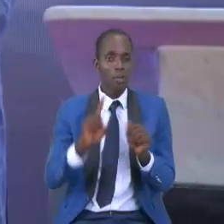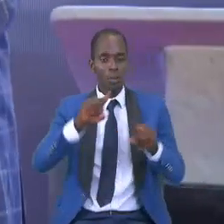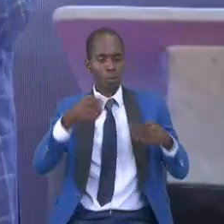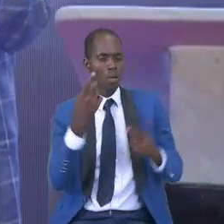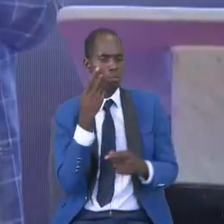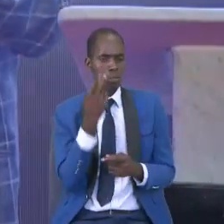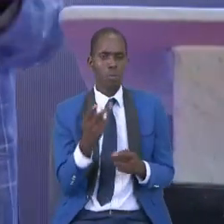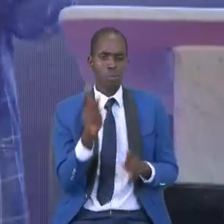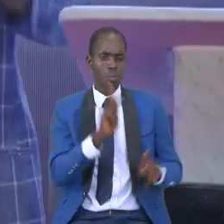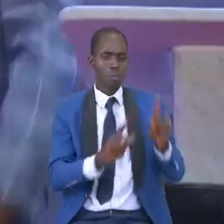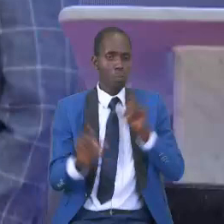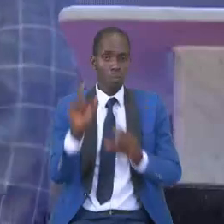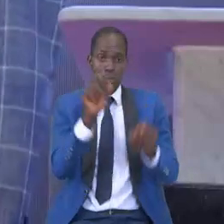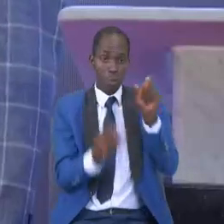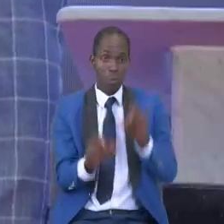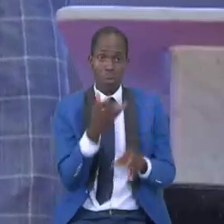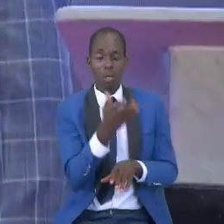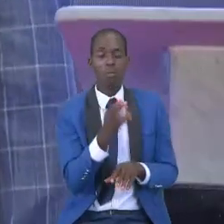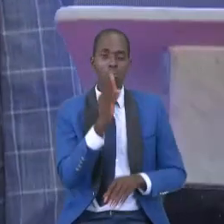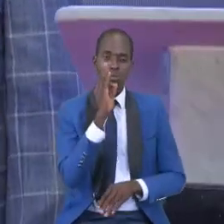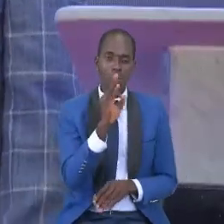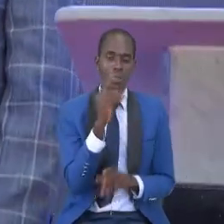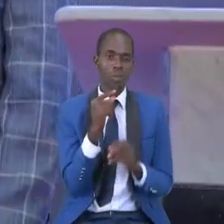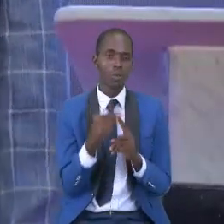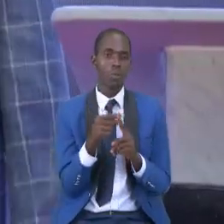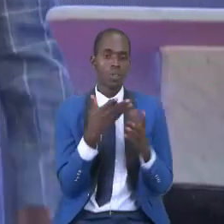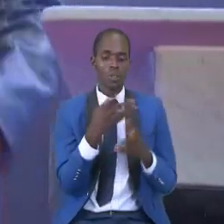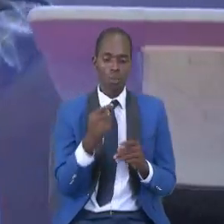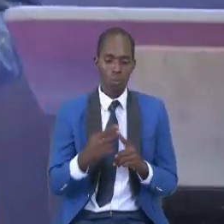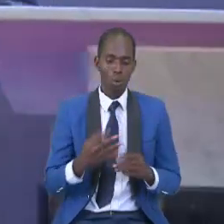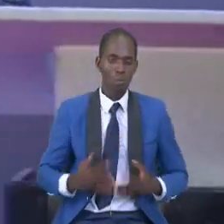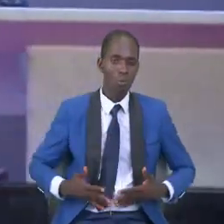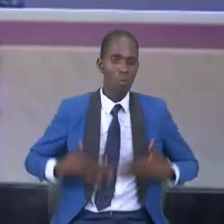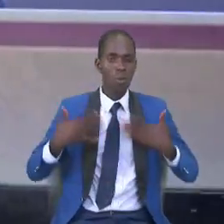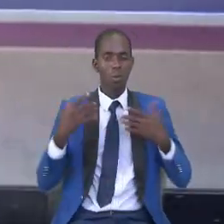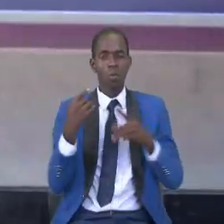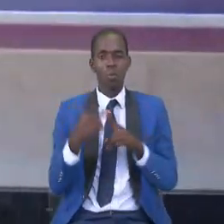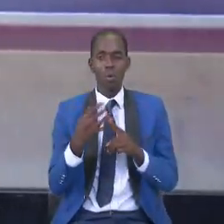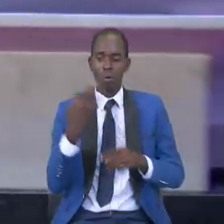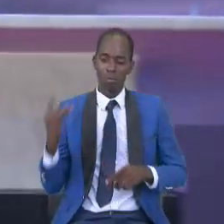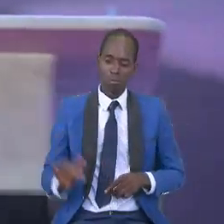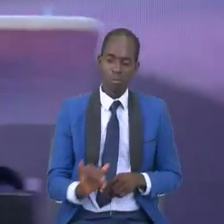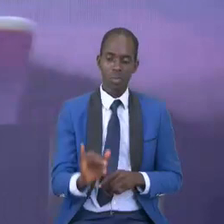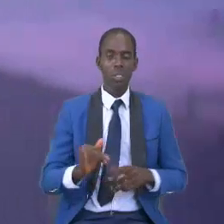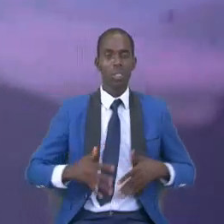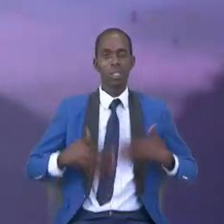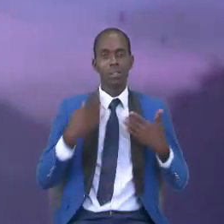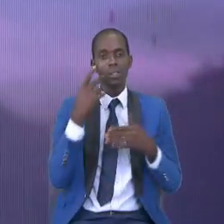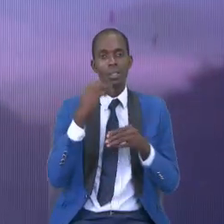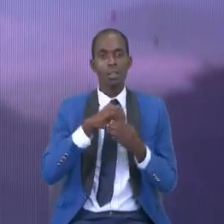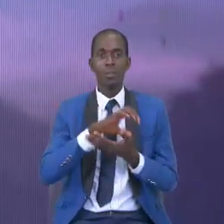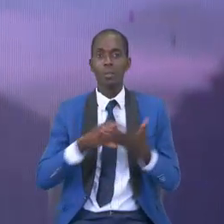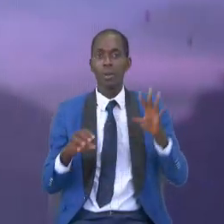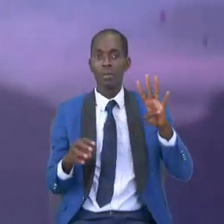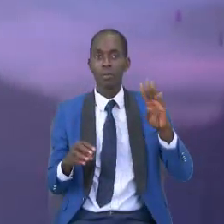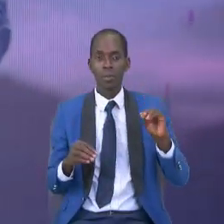meet people, preach the word of life, the word of eternal life. Look at verse 40. In verse 40